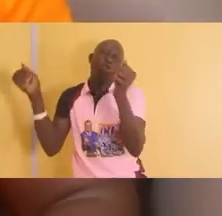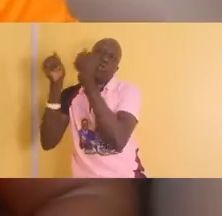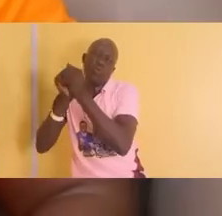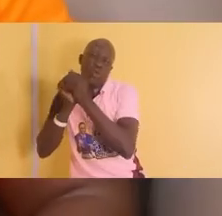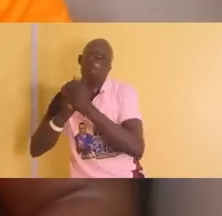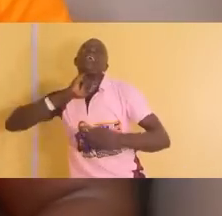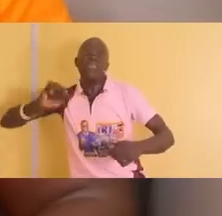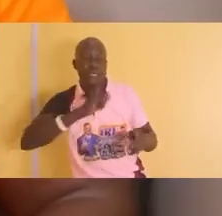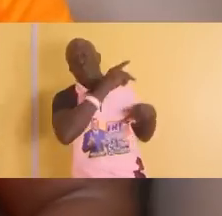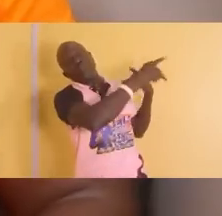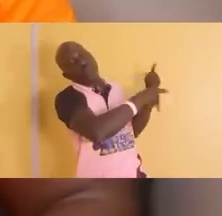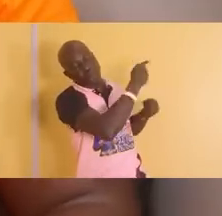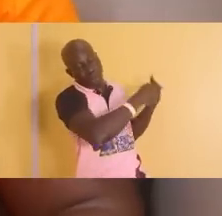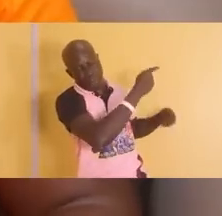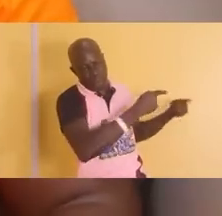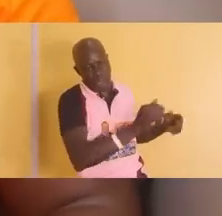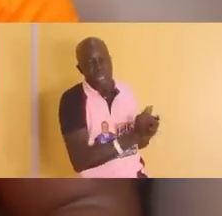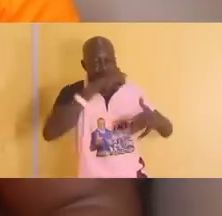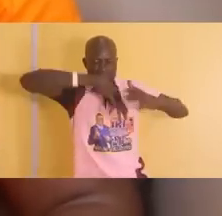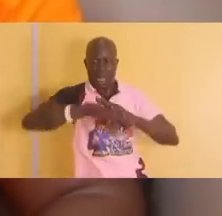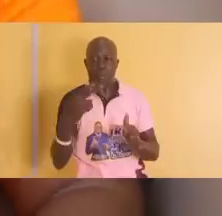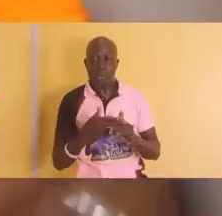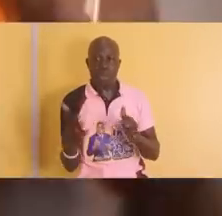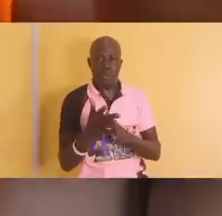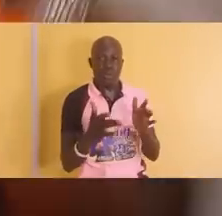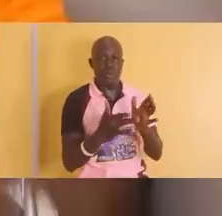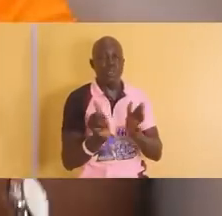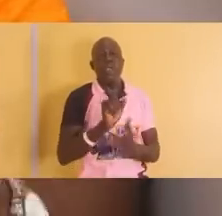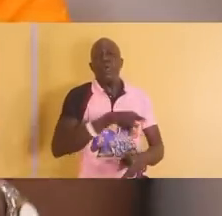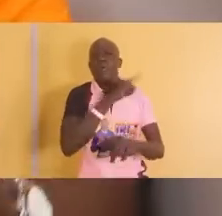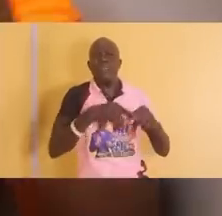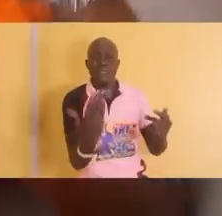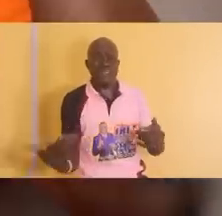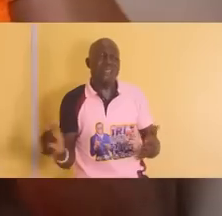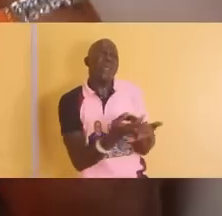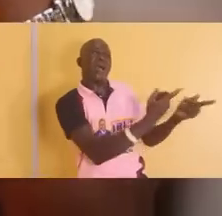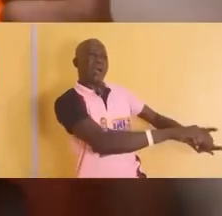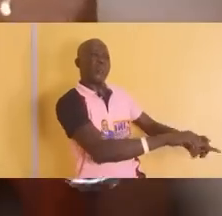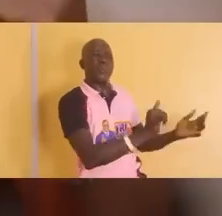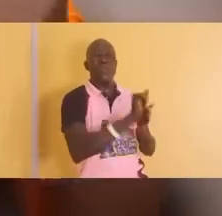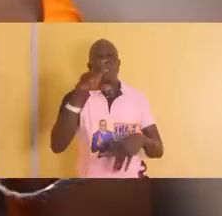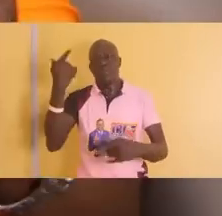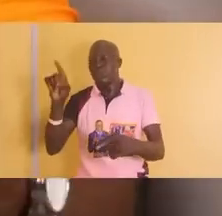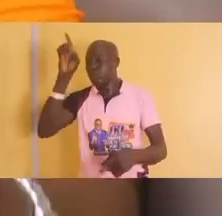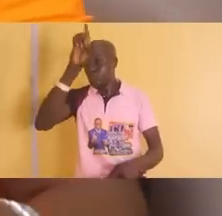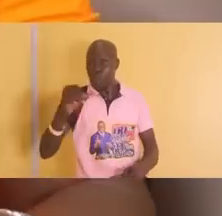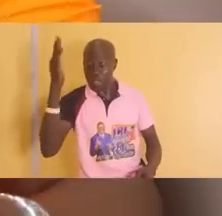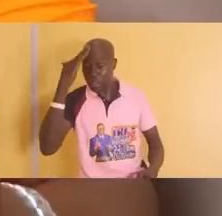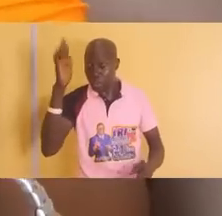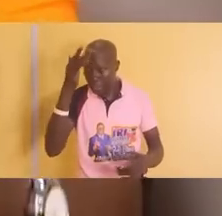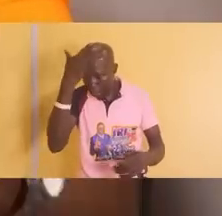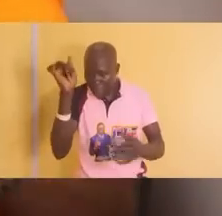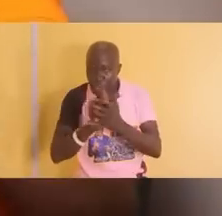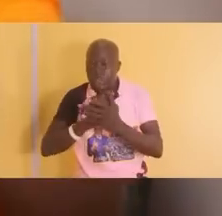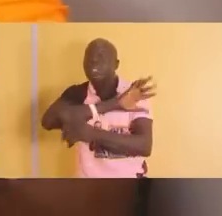with prophets. In the name of Jesus. When things will happen, he was one that knew. He